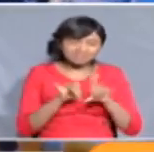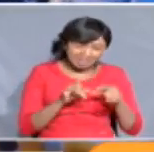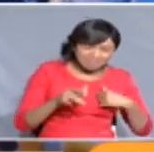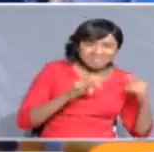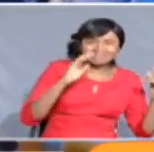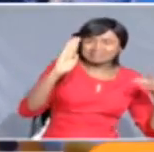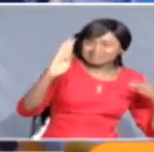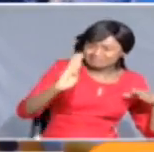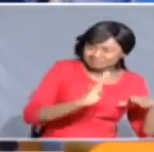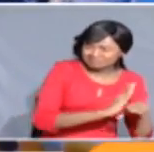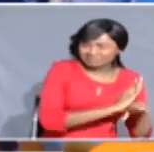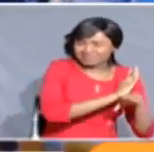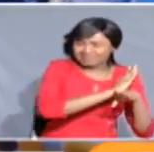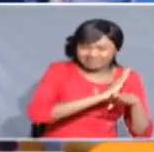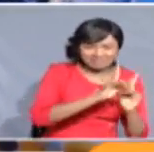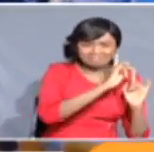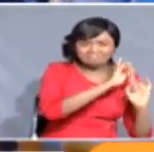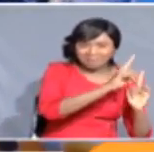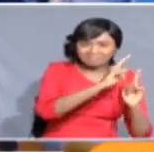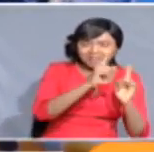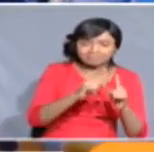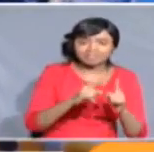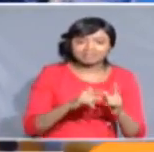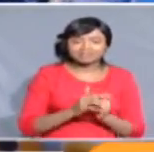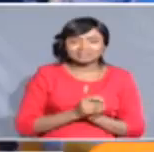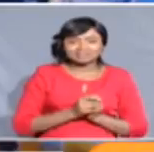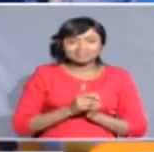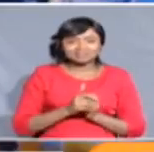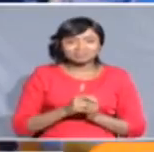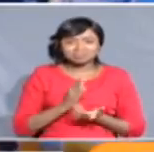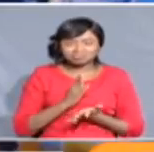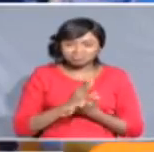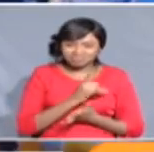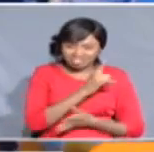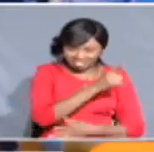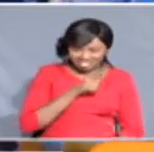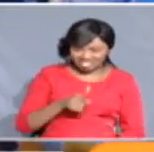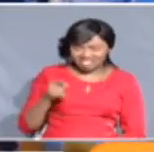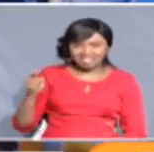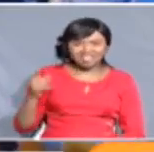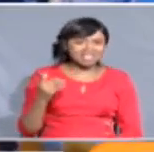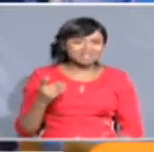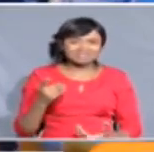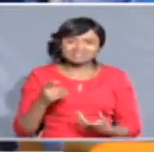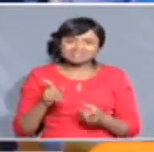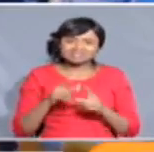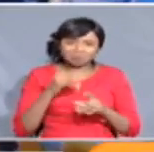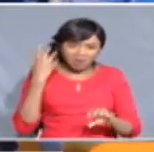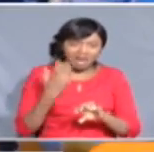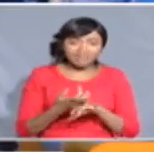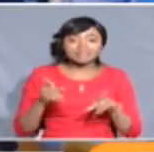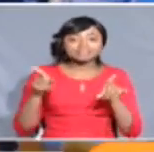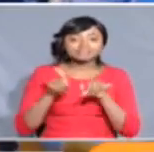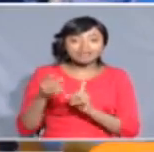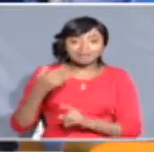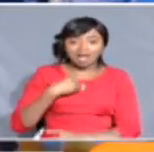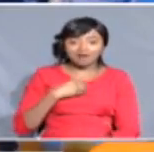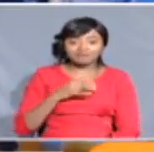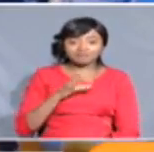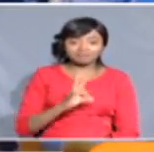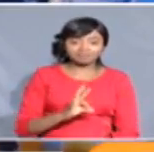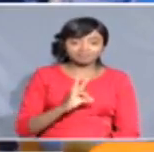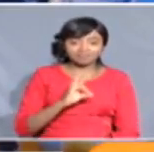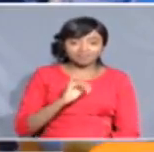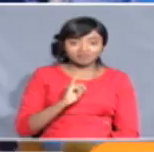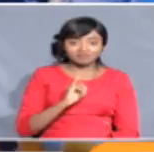that, even if you have no problems, it would be difficult. But then I also had fibroids, and fibroids ordinarily would make